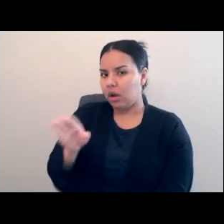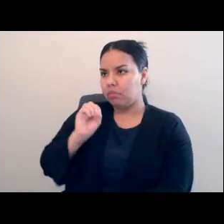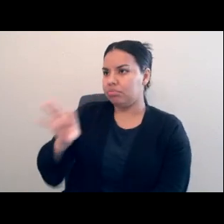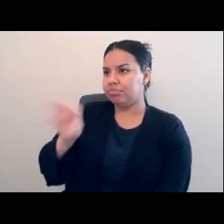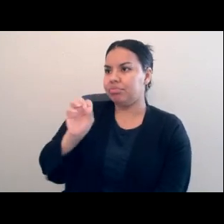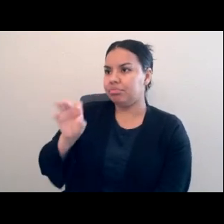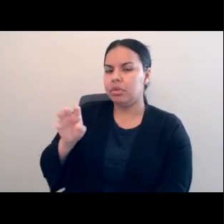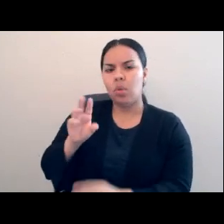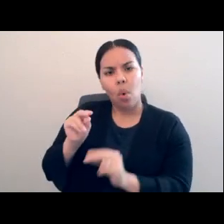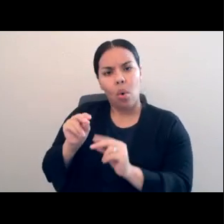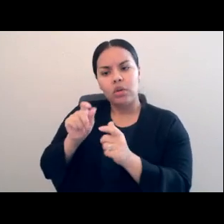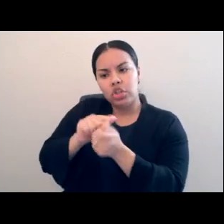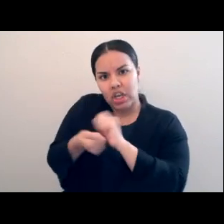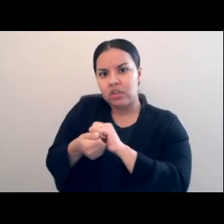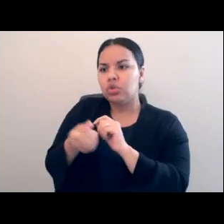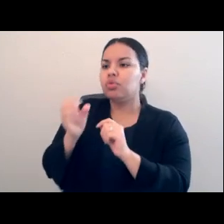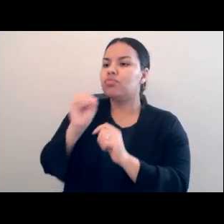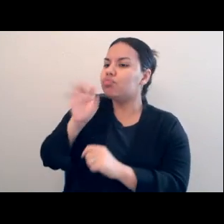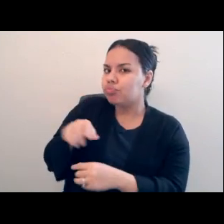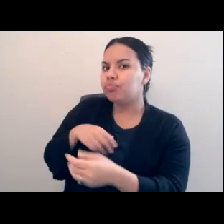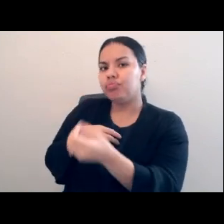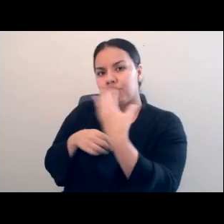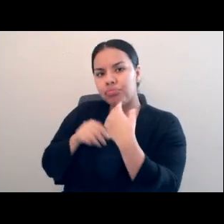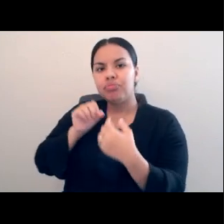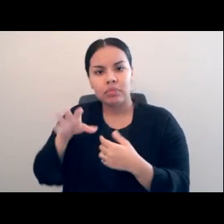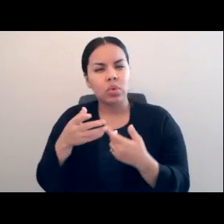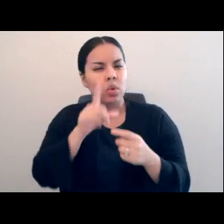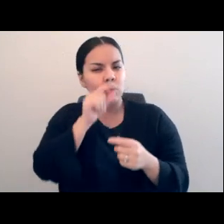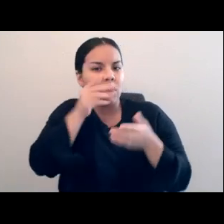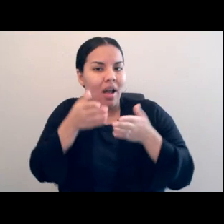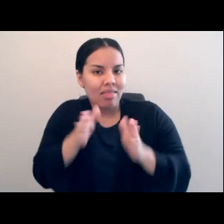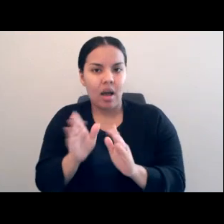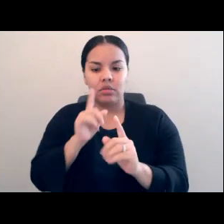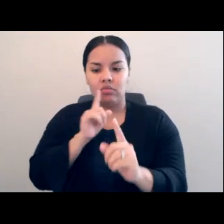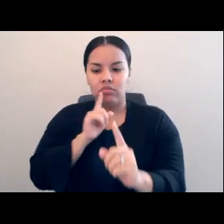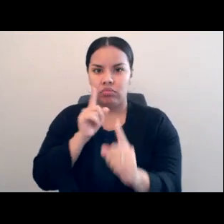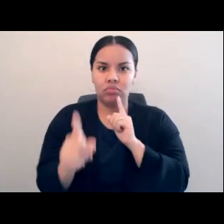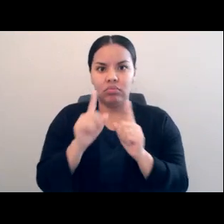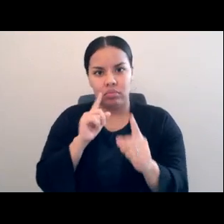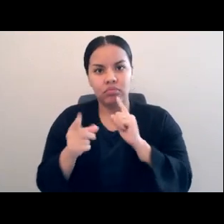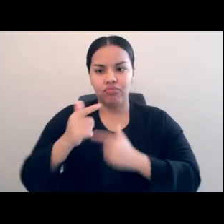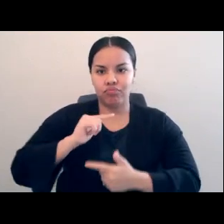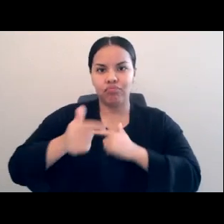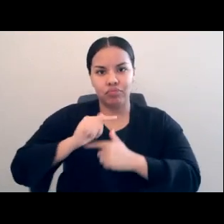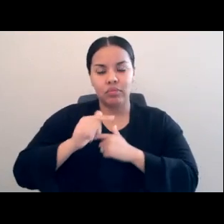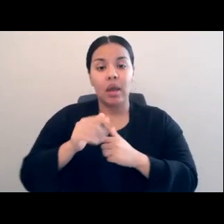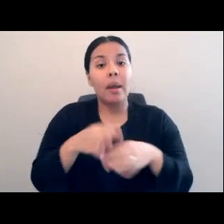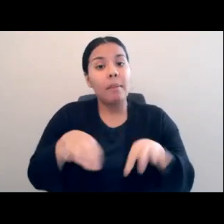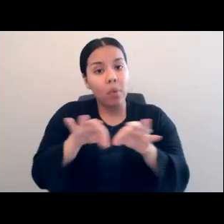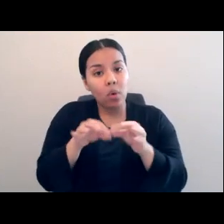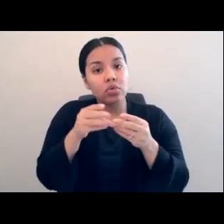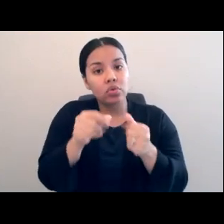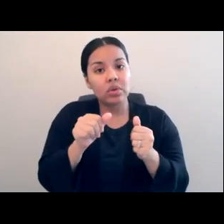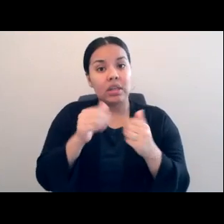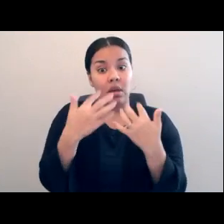one way, but Twitter lets you converse both directions. And it's important to treat your audience like your friends or colleagues.